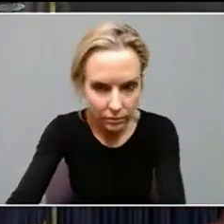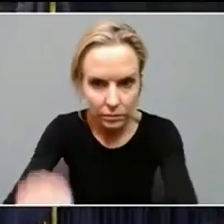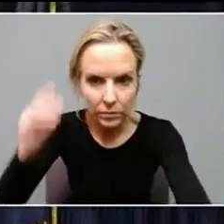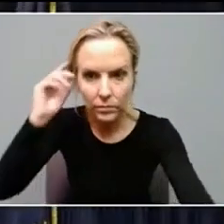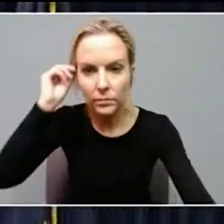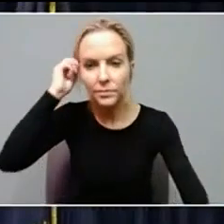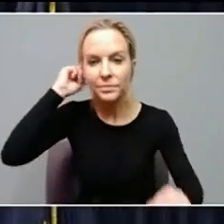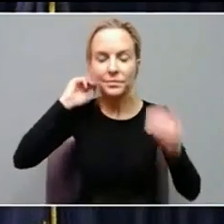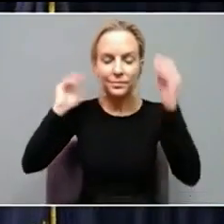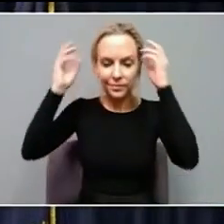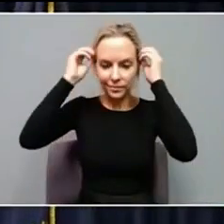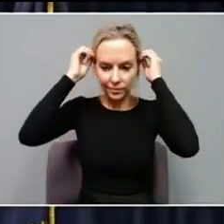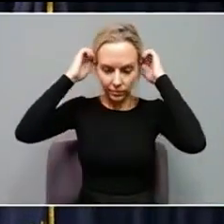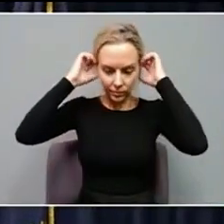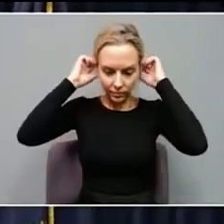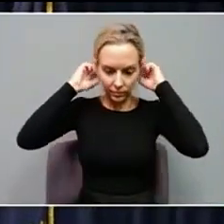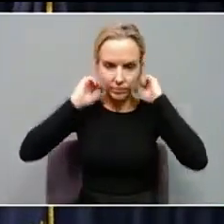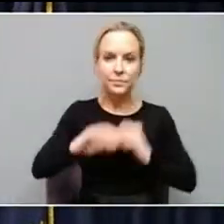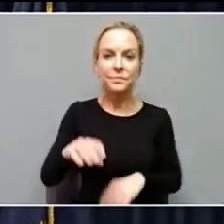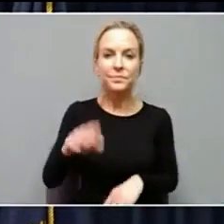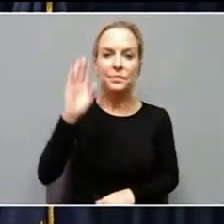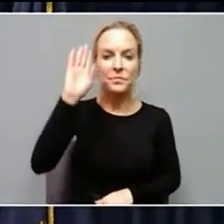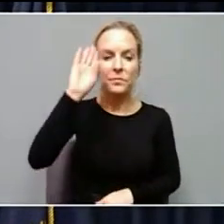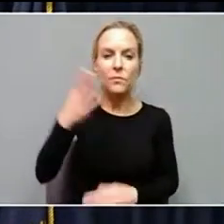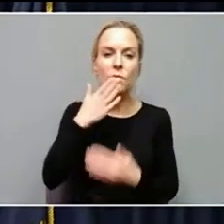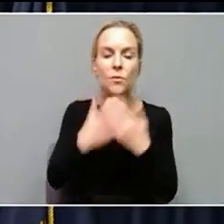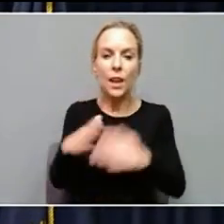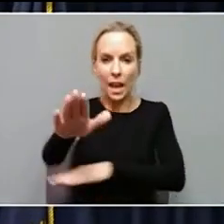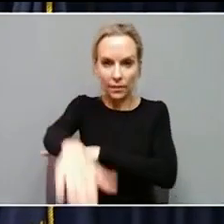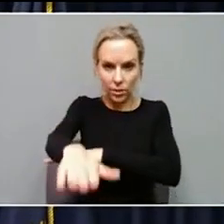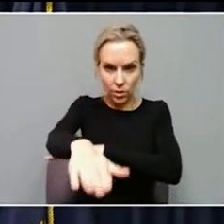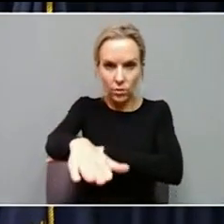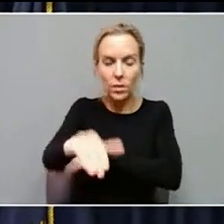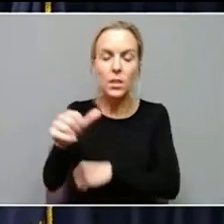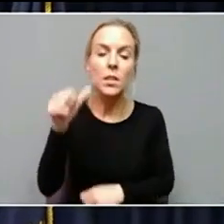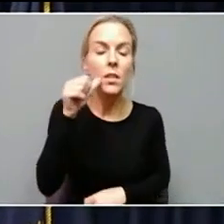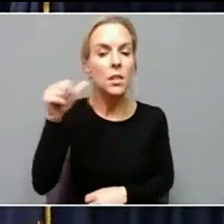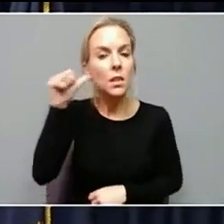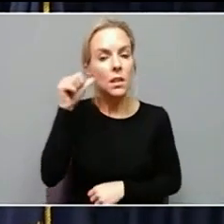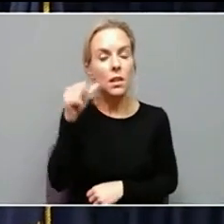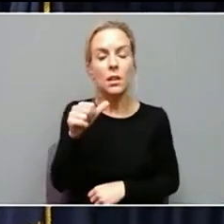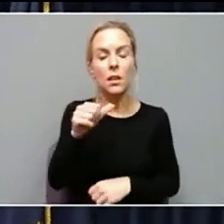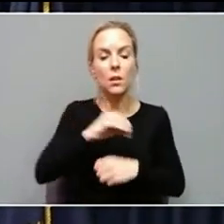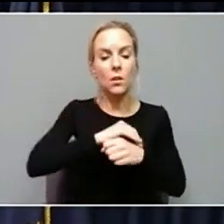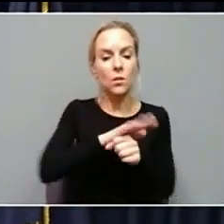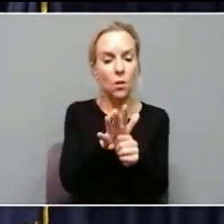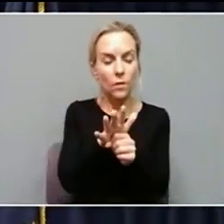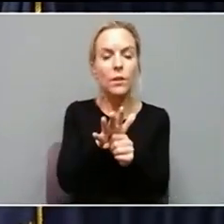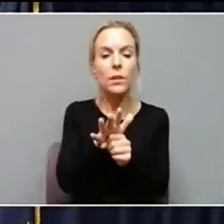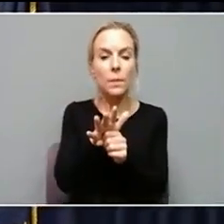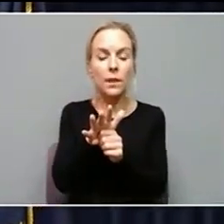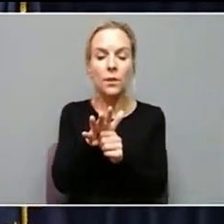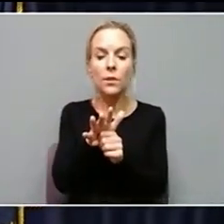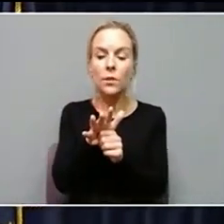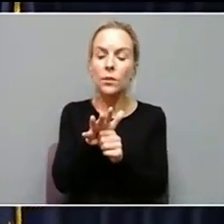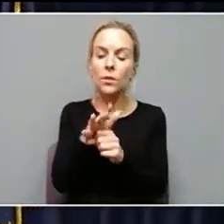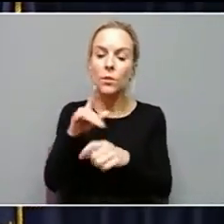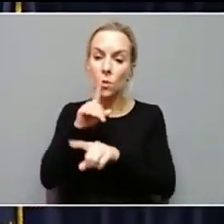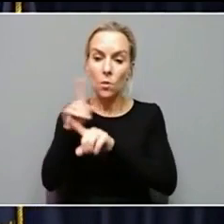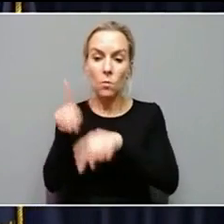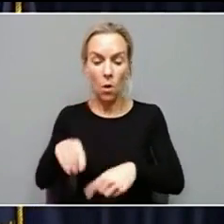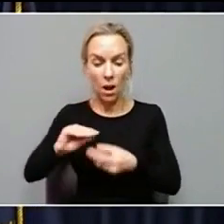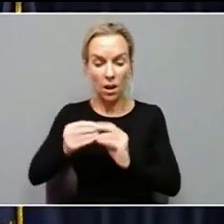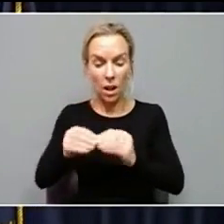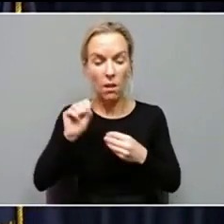All right, good afternoon. Yesterday's COVID report was hard. And I'm